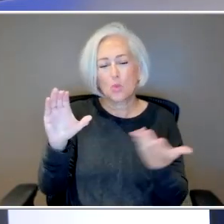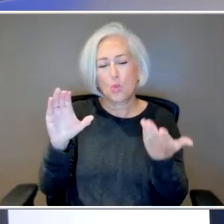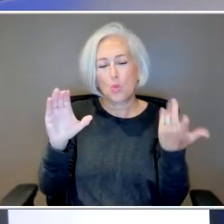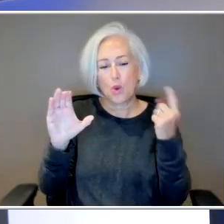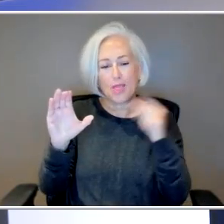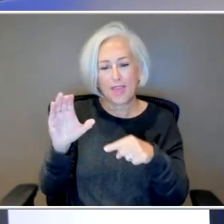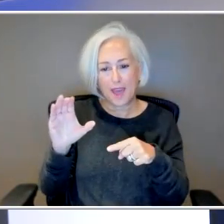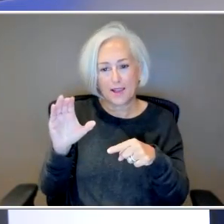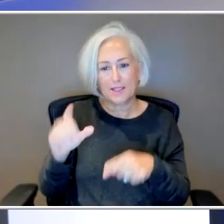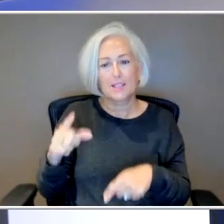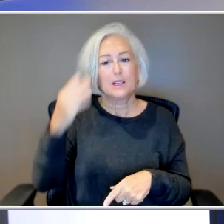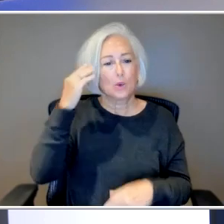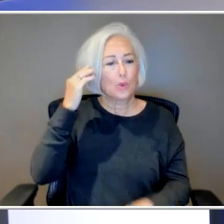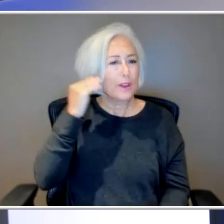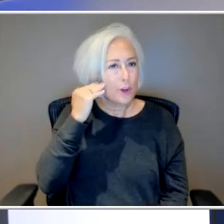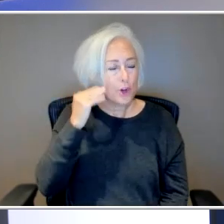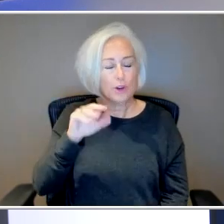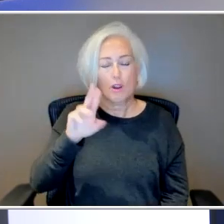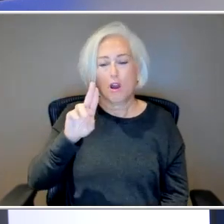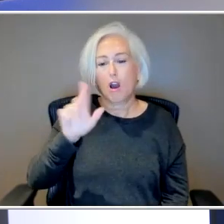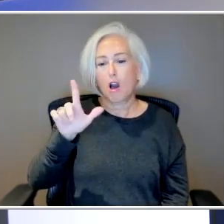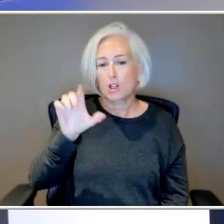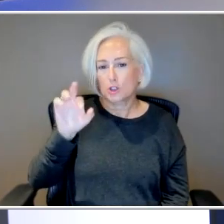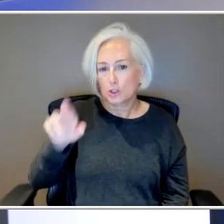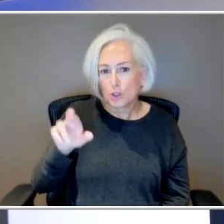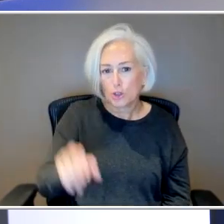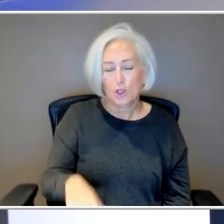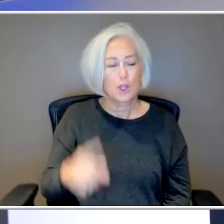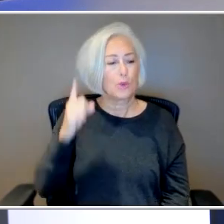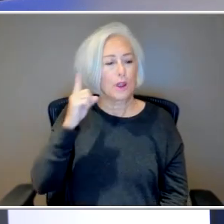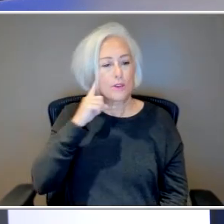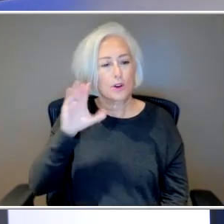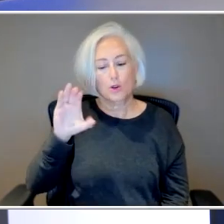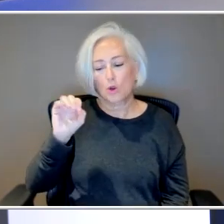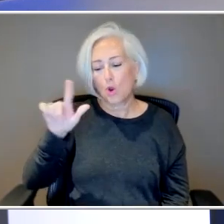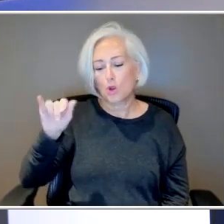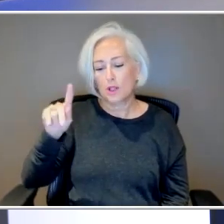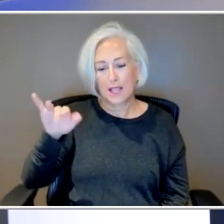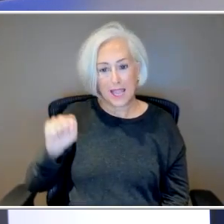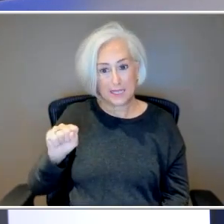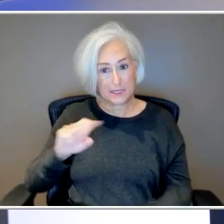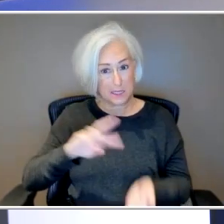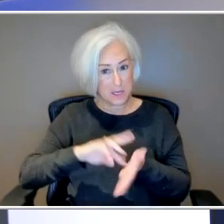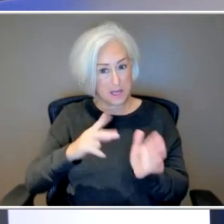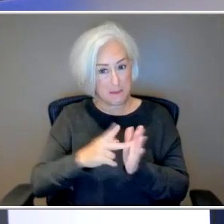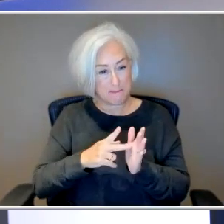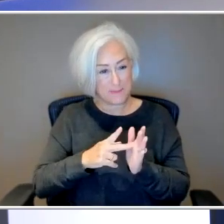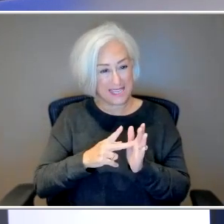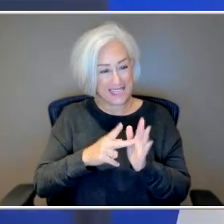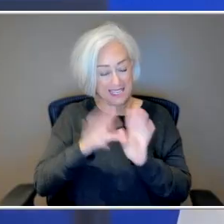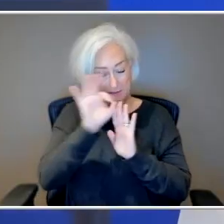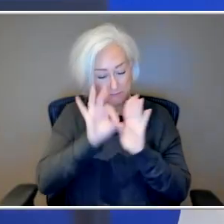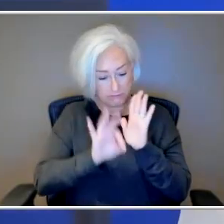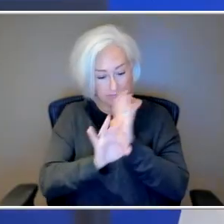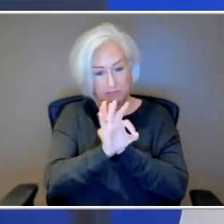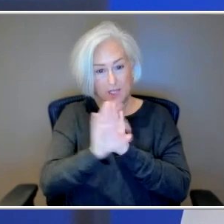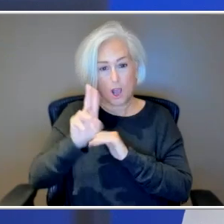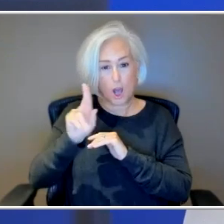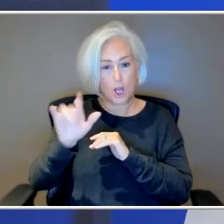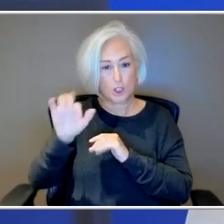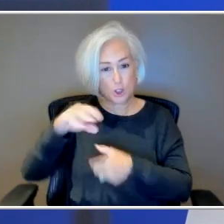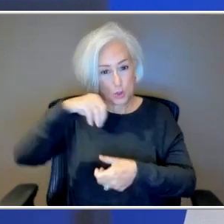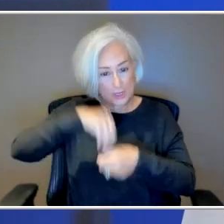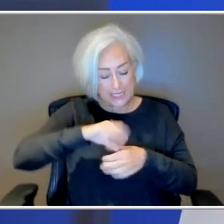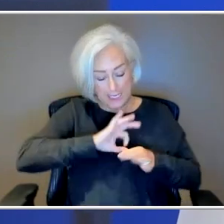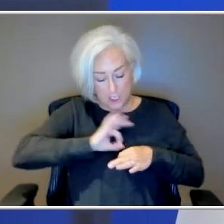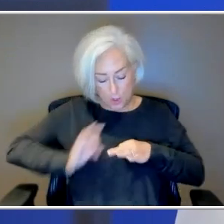the colon, colitis. Is it as simple as ulcers in the colon? It is not as simple as ulcers in the